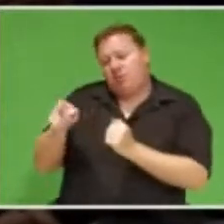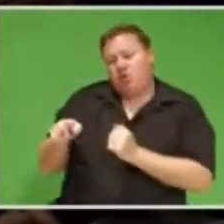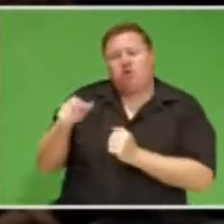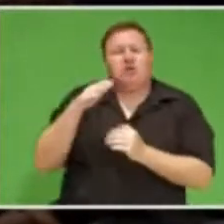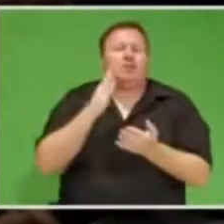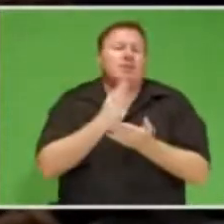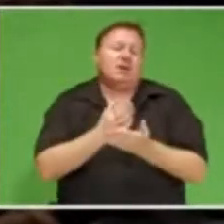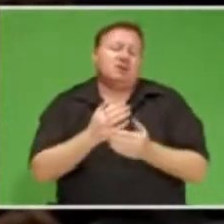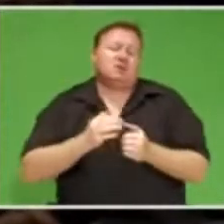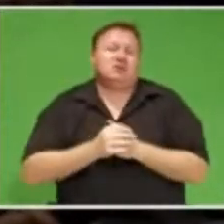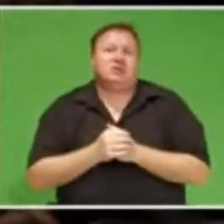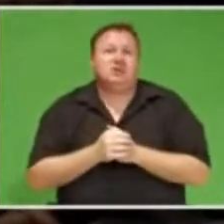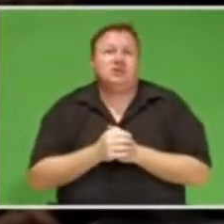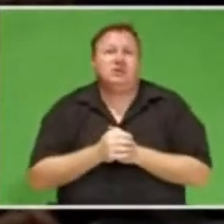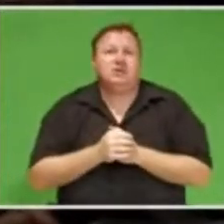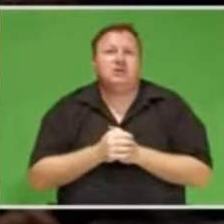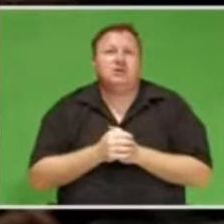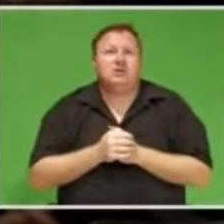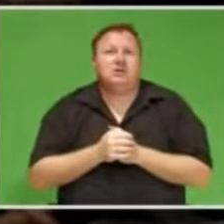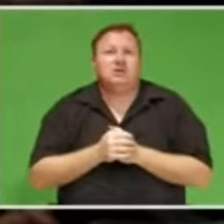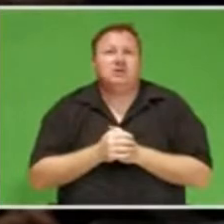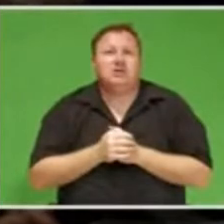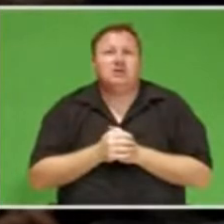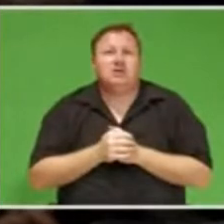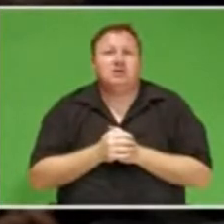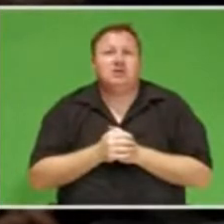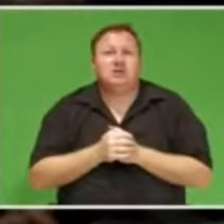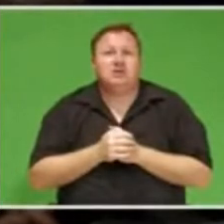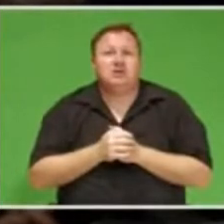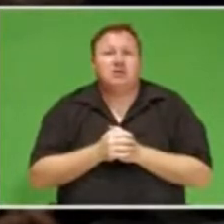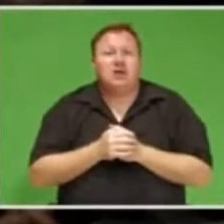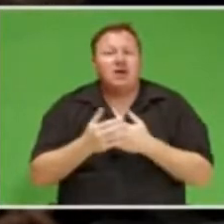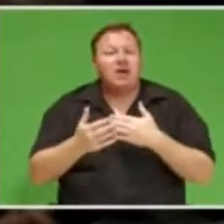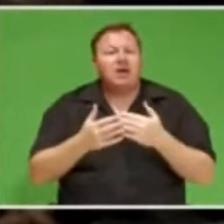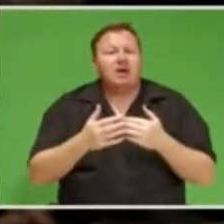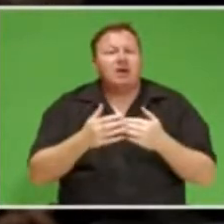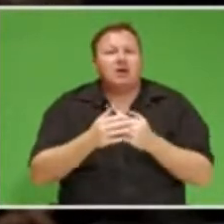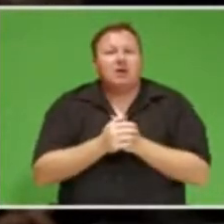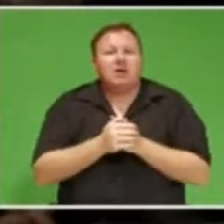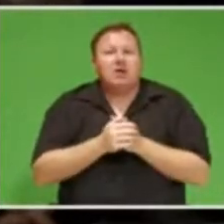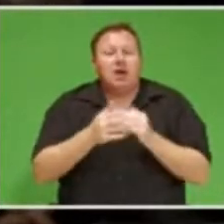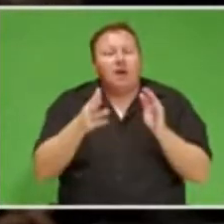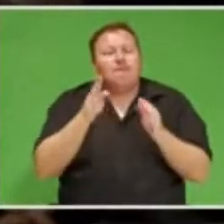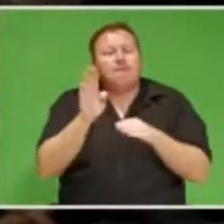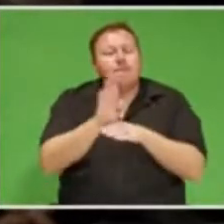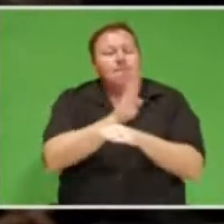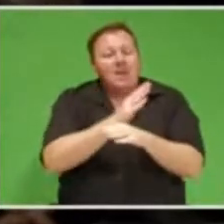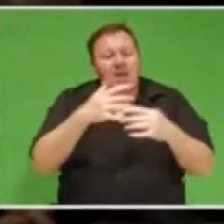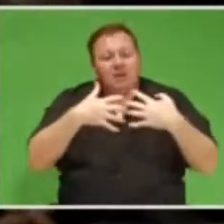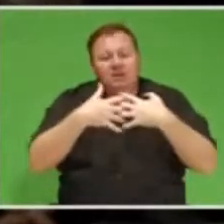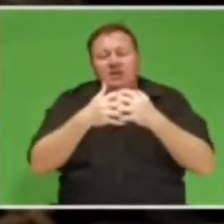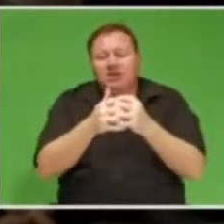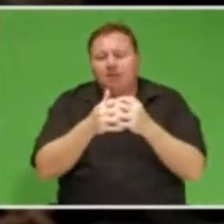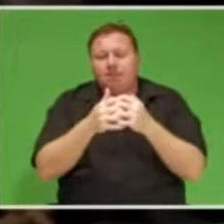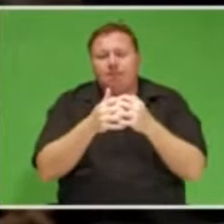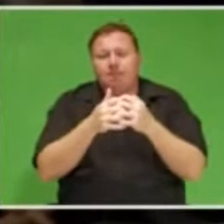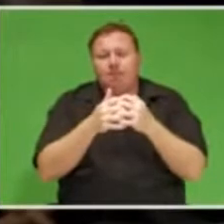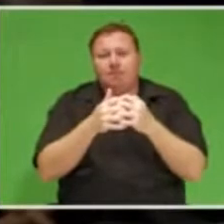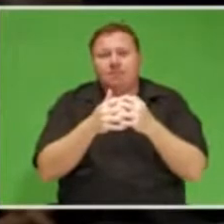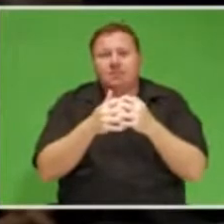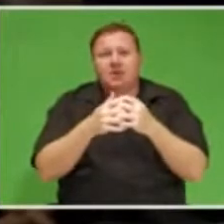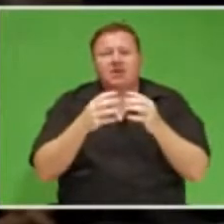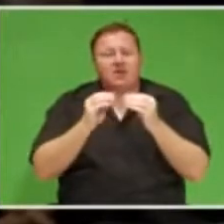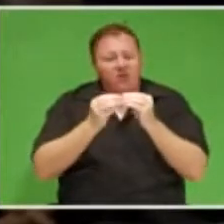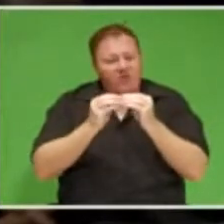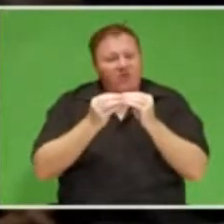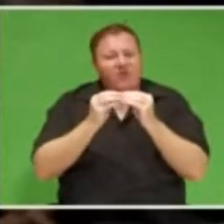address weaknesses identified by the State Capture Commission and improve efficiency, value